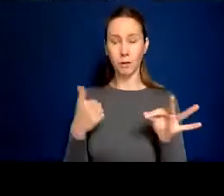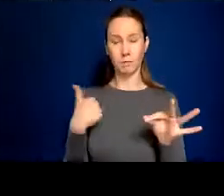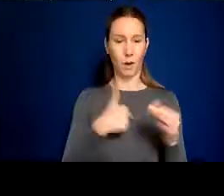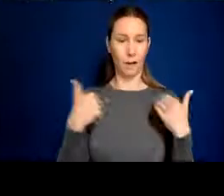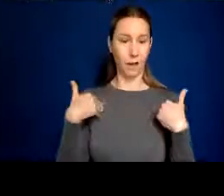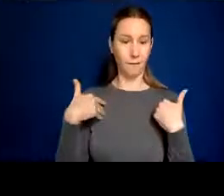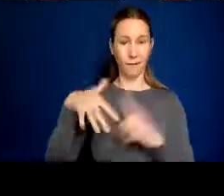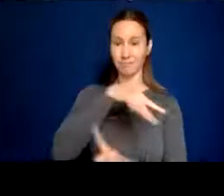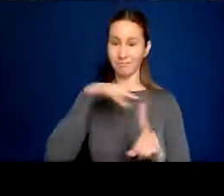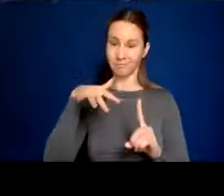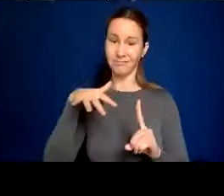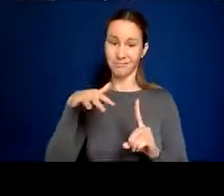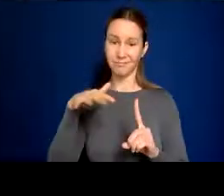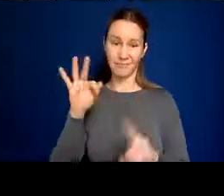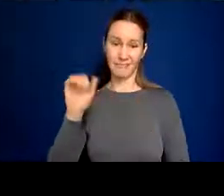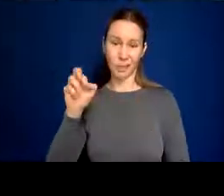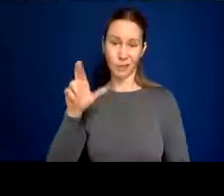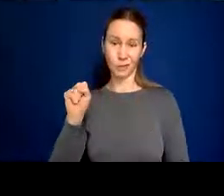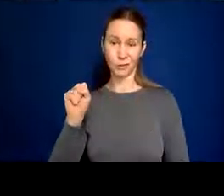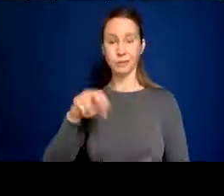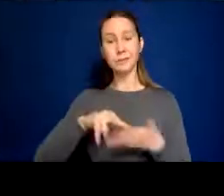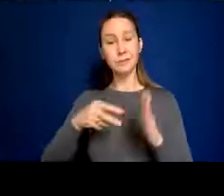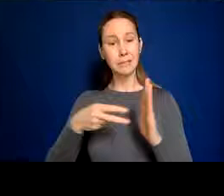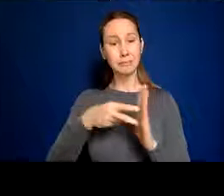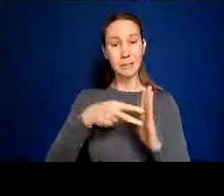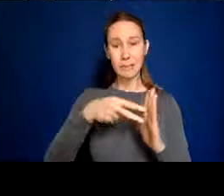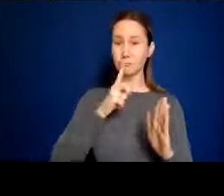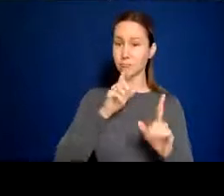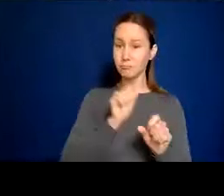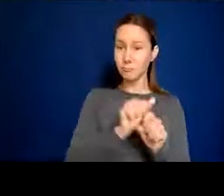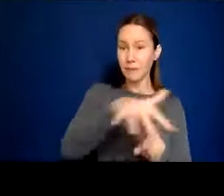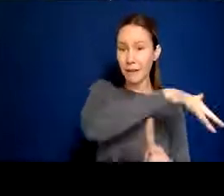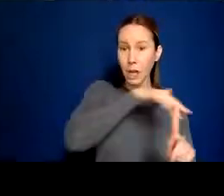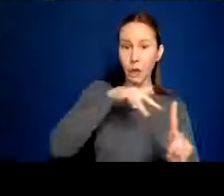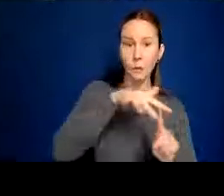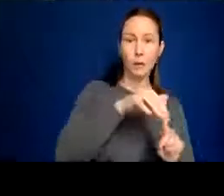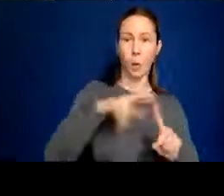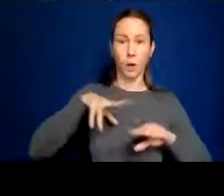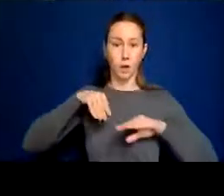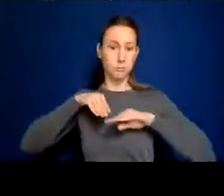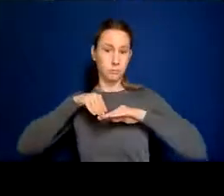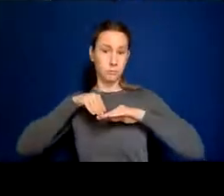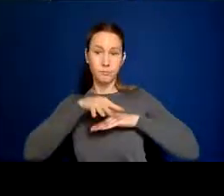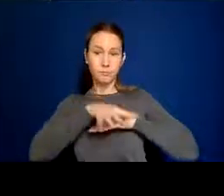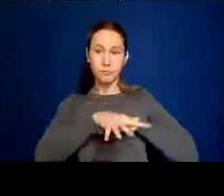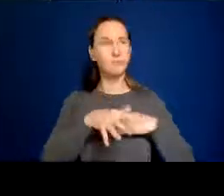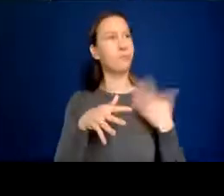environment. And the environment could be the surrounding. It could also be thought of as the